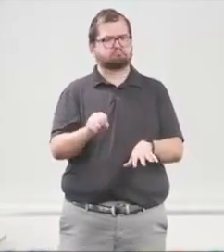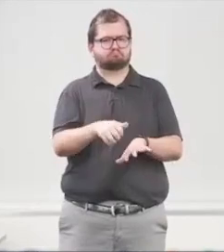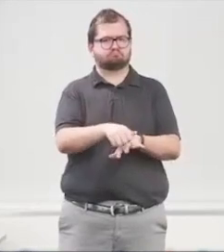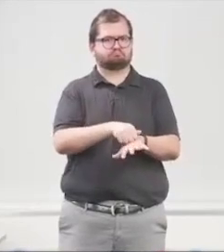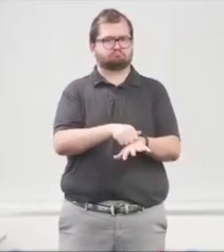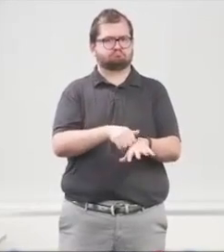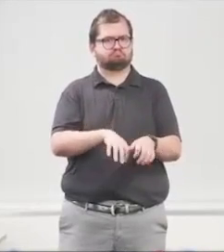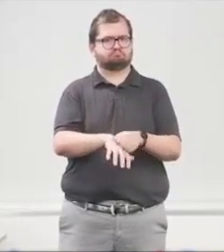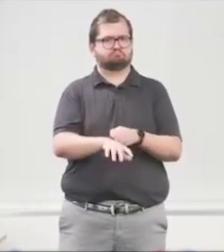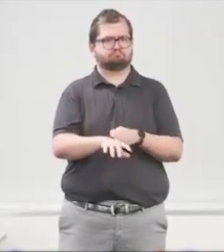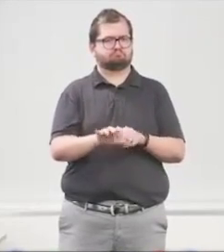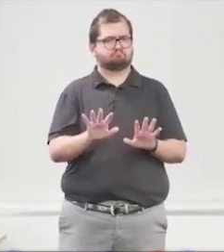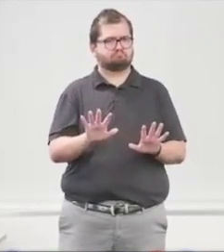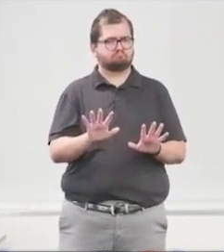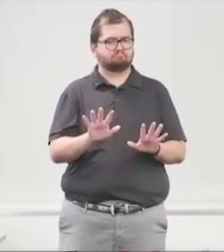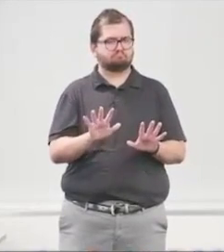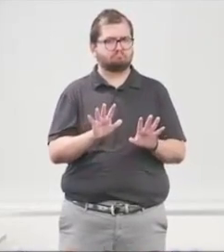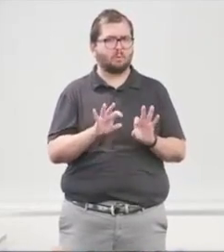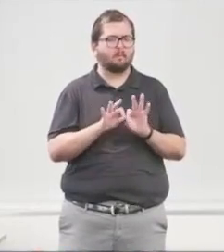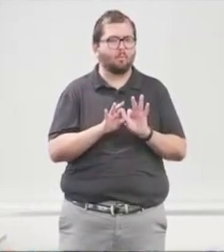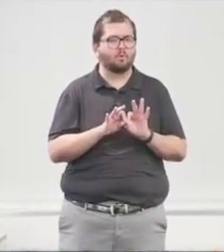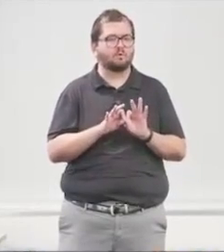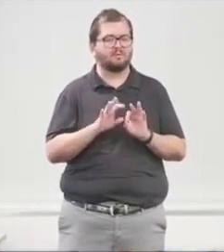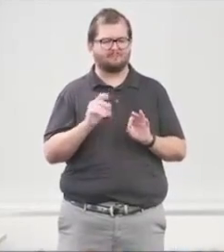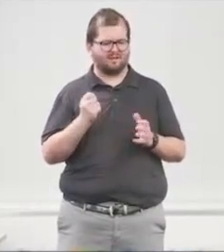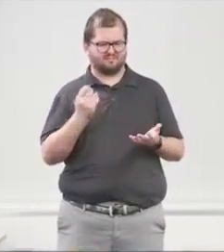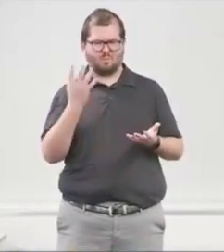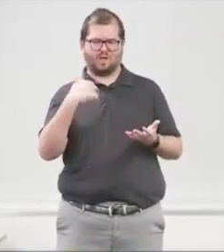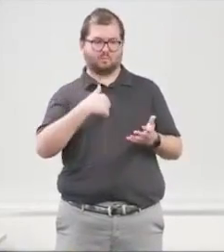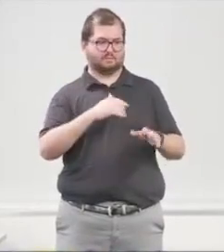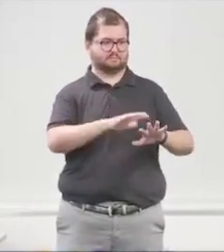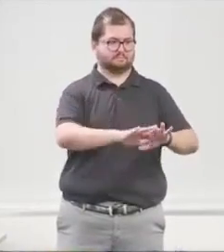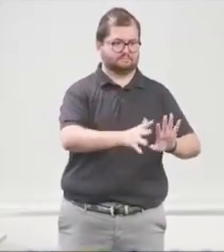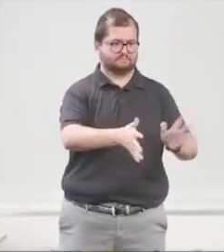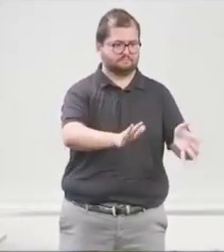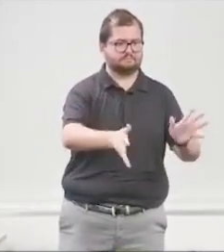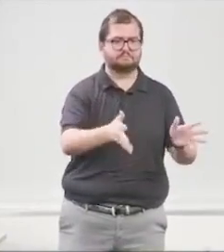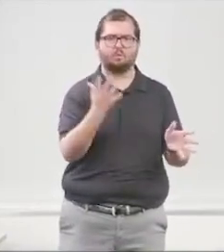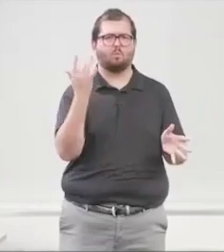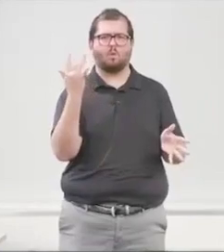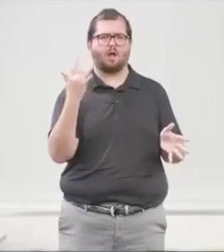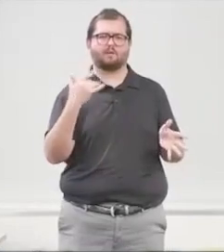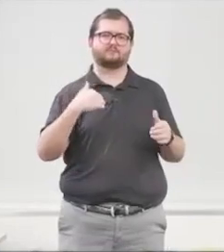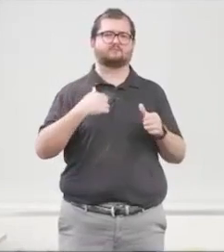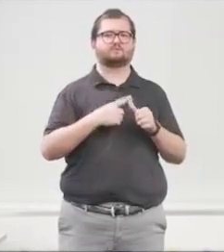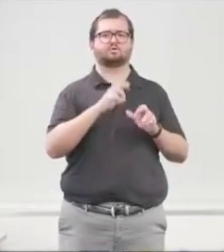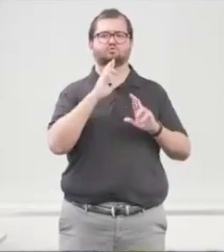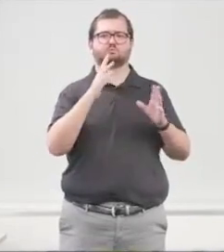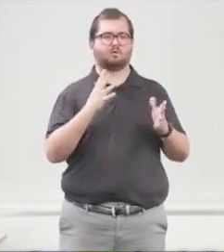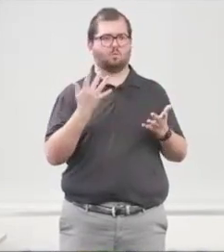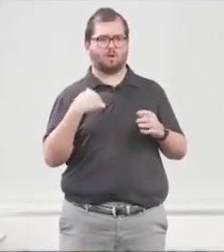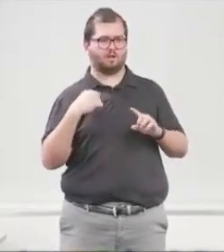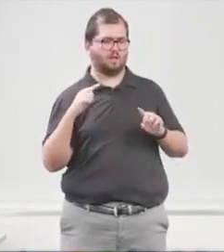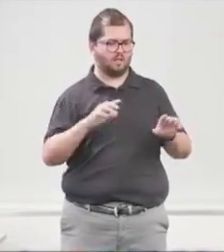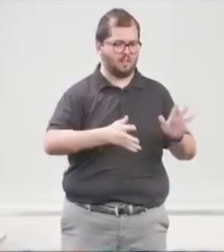probably not something, but why do we do it? Why do first responders do what we do? Because we